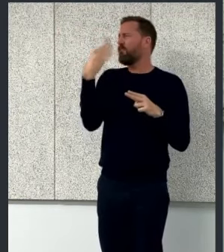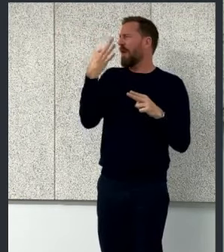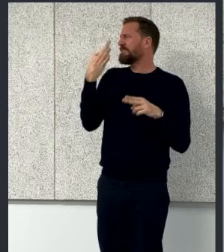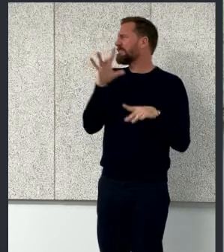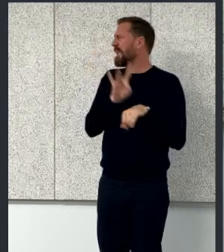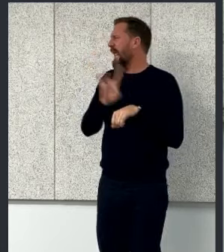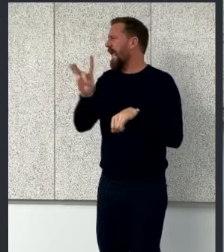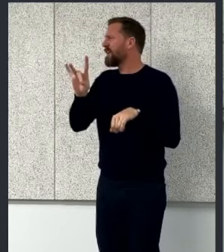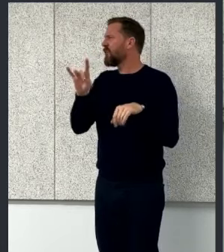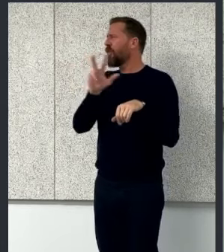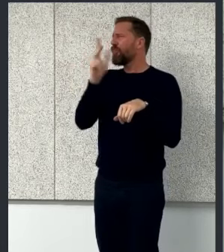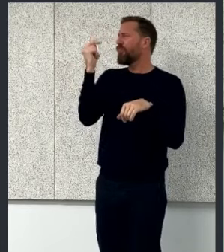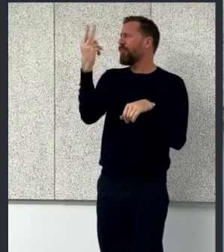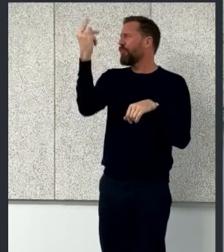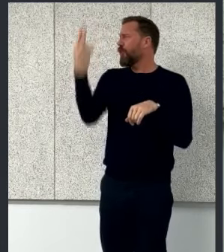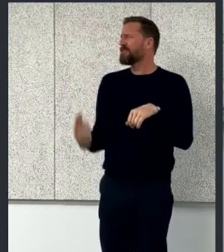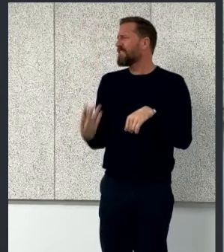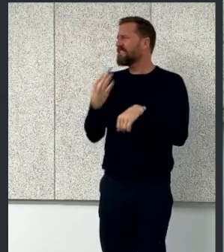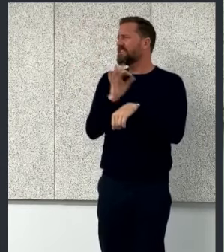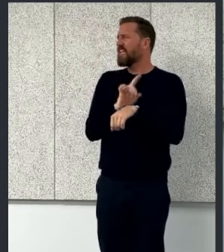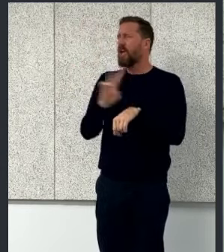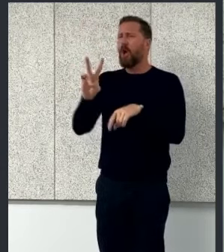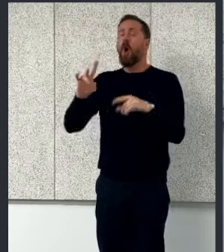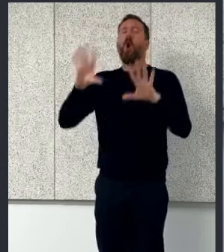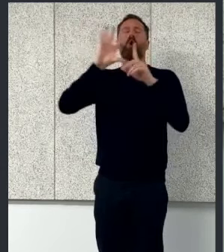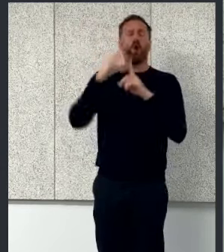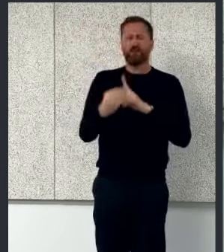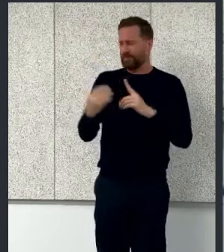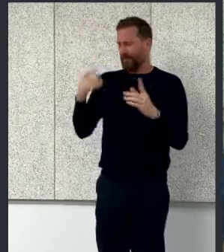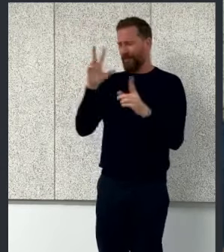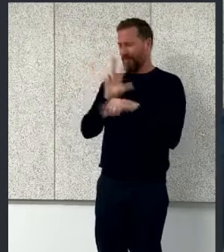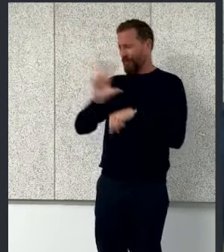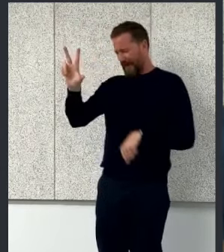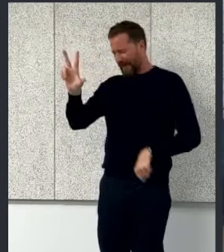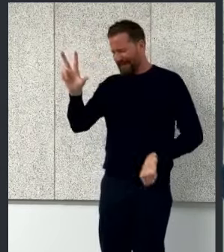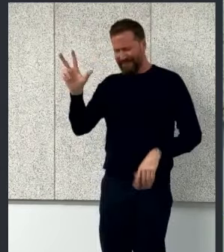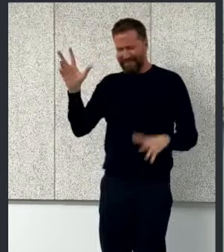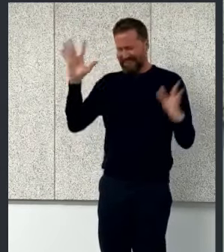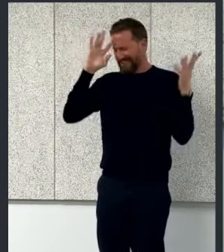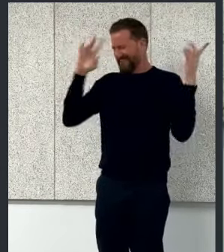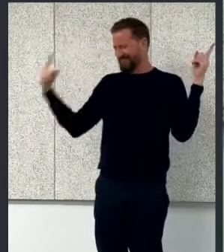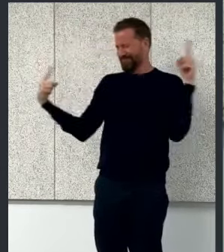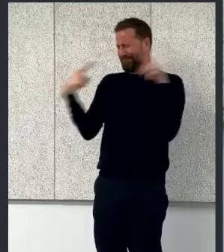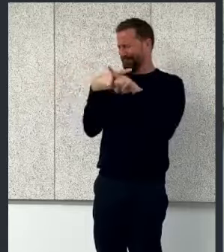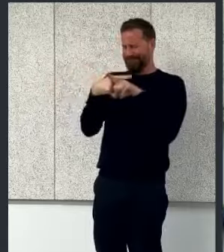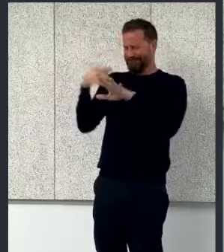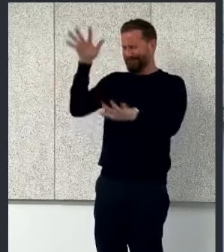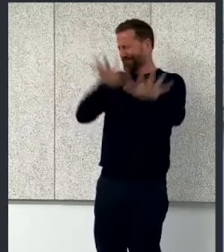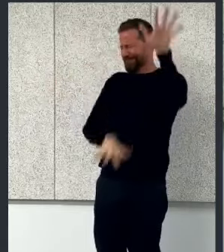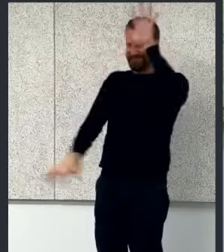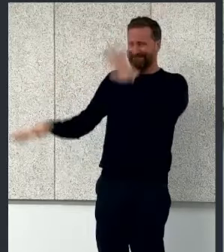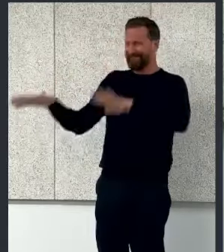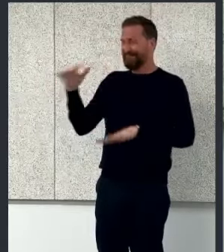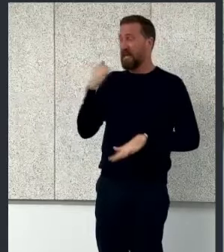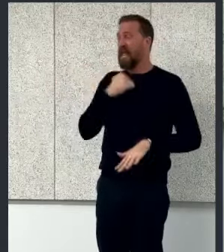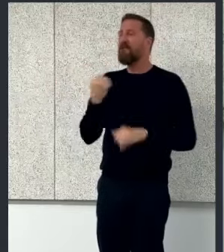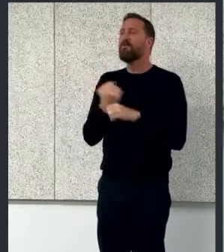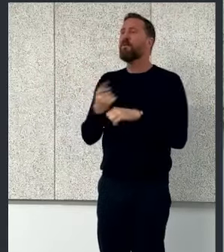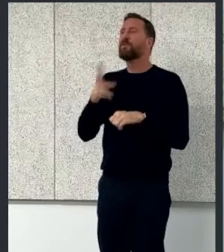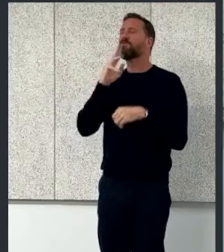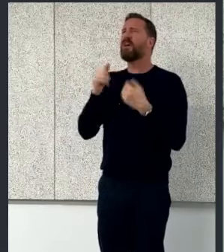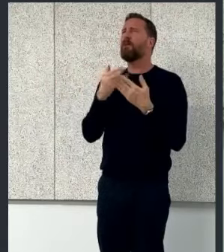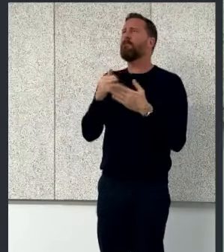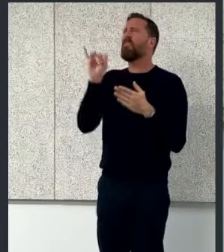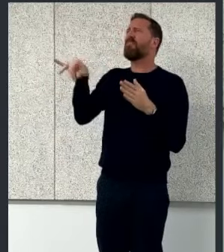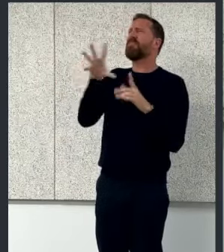4, Thursdays at 3? Culture at 3. Culture at 3, thank you. They are. I'm like, Roberta's always talking about the ED